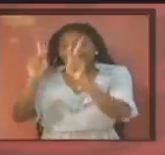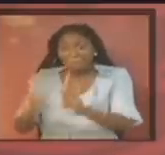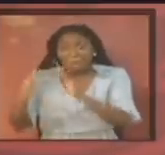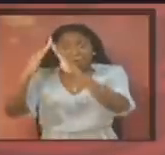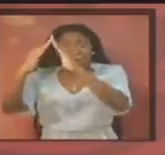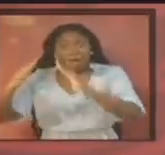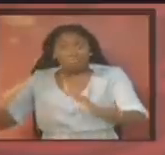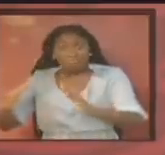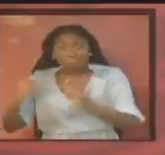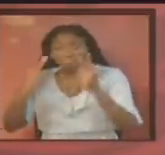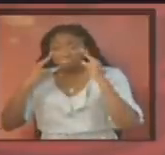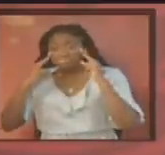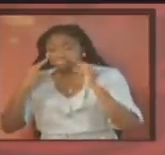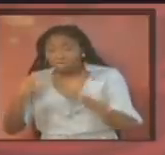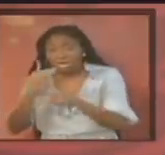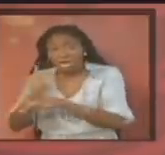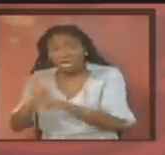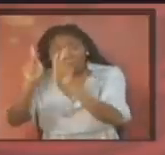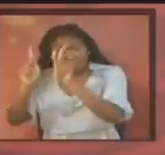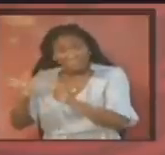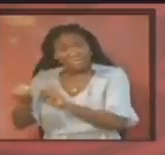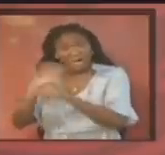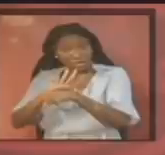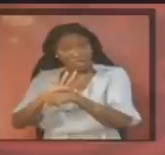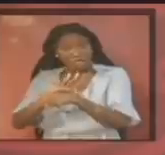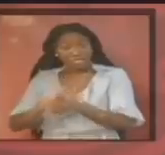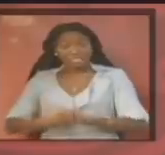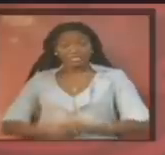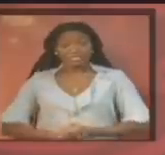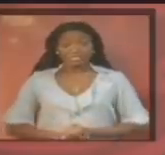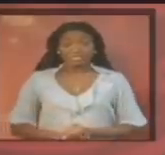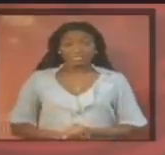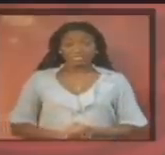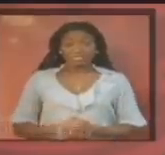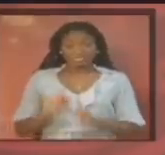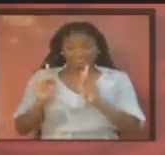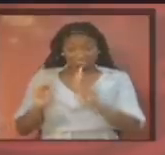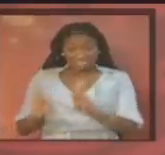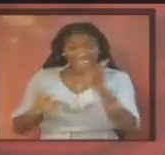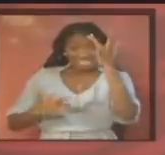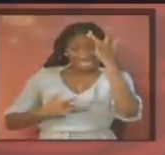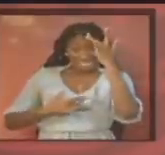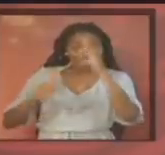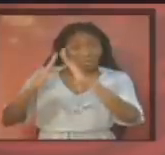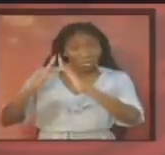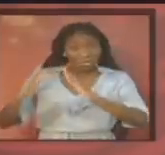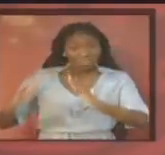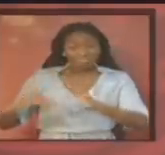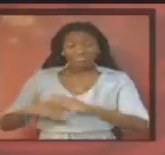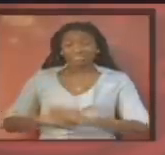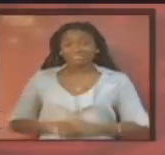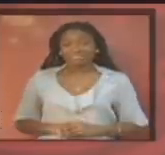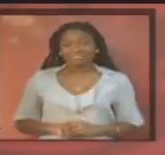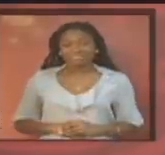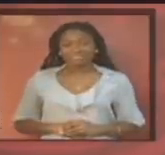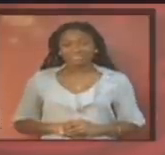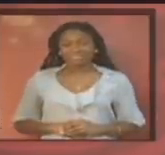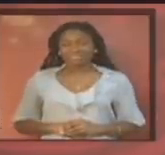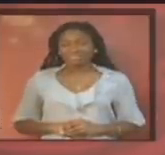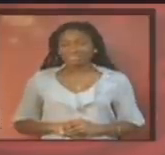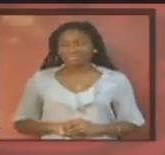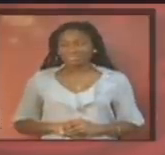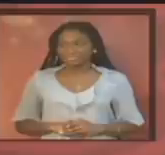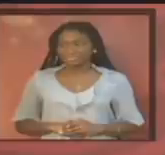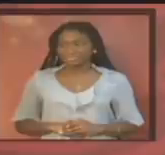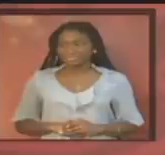on Saturday, to help with the management of the COVID patient at home. So if we can start with the first slide, I'm